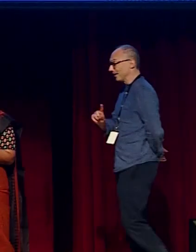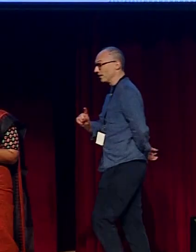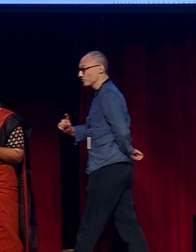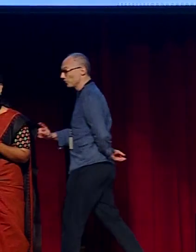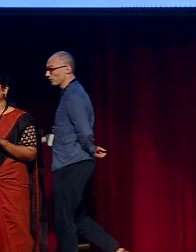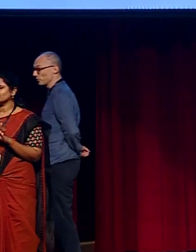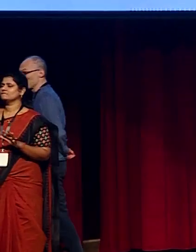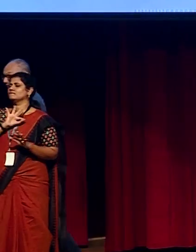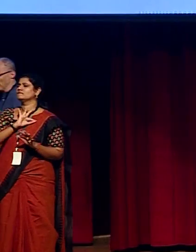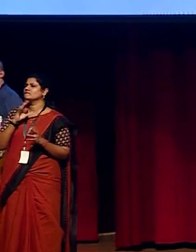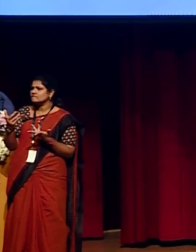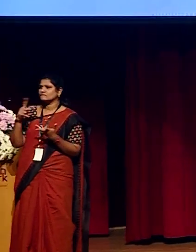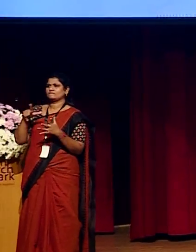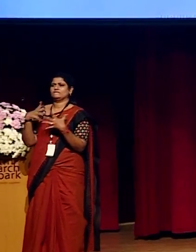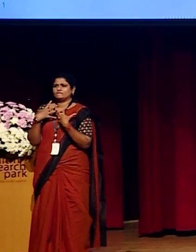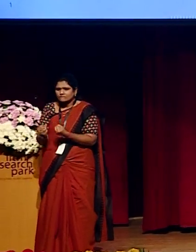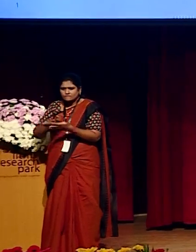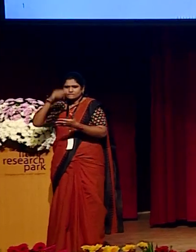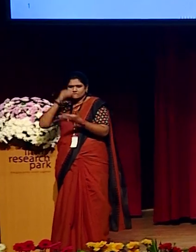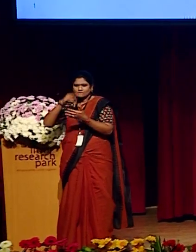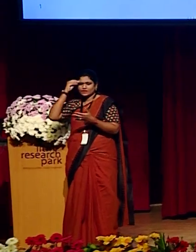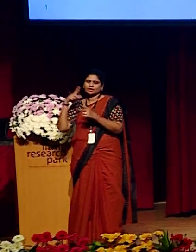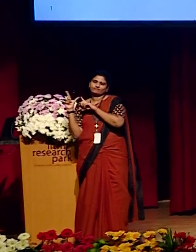if you like. I'll show you the URL.